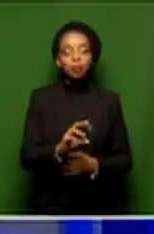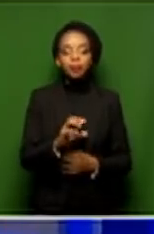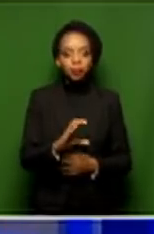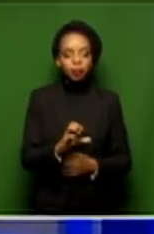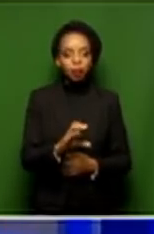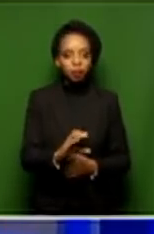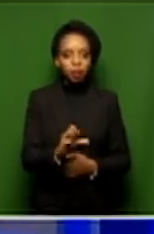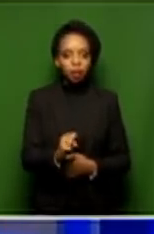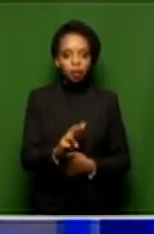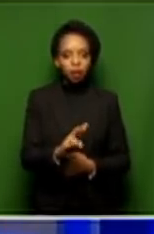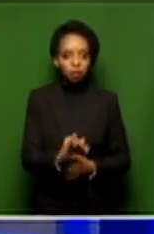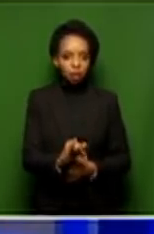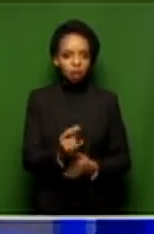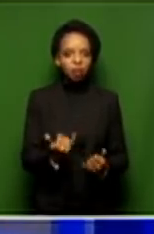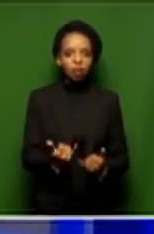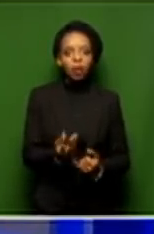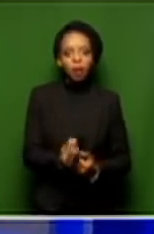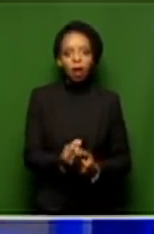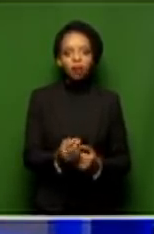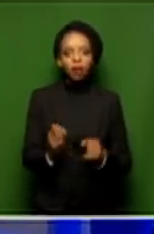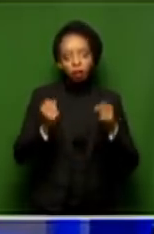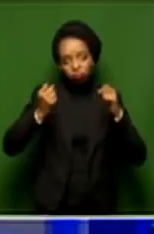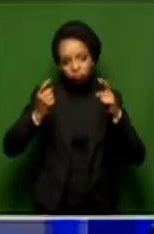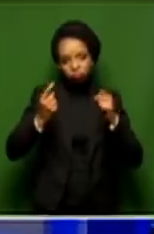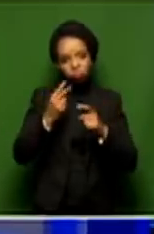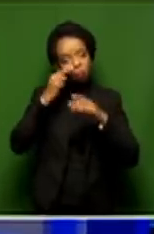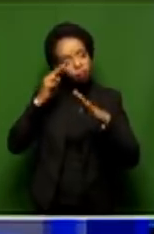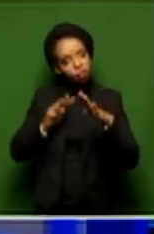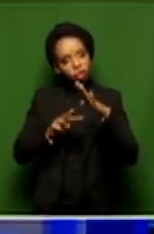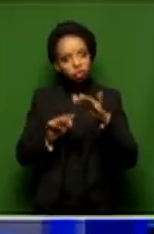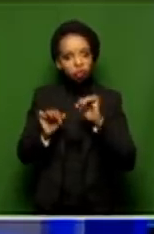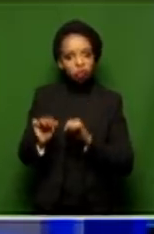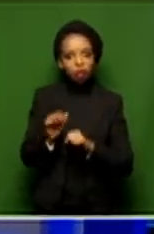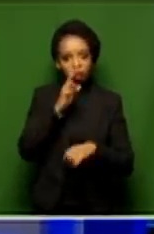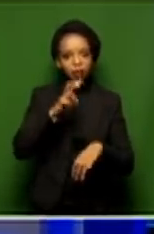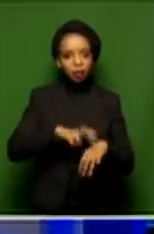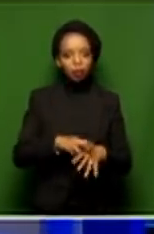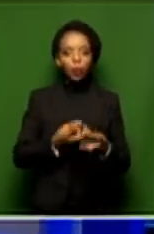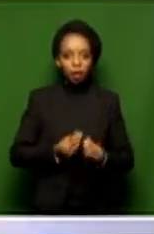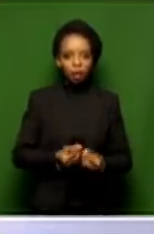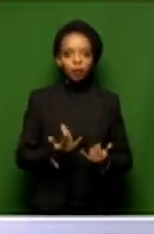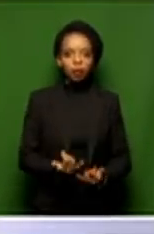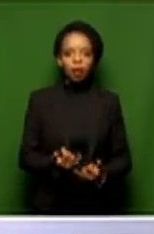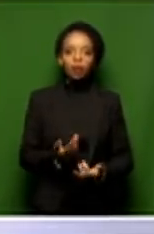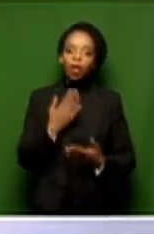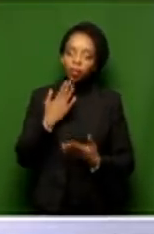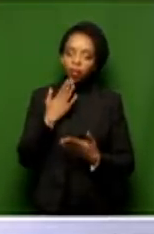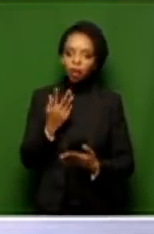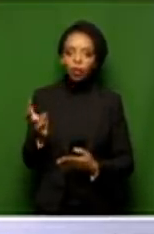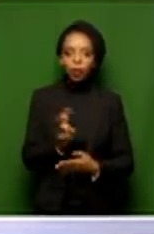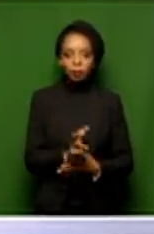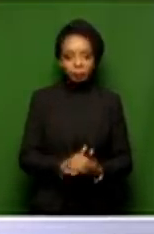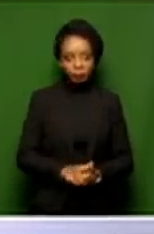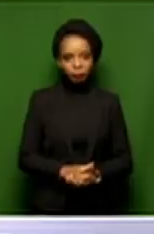have that level of prediction that they need in order to come to a result. So thanks so much for coming through. Thank